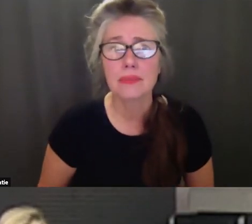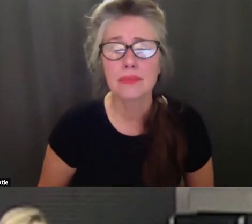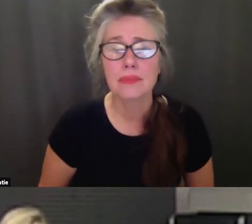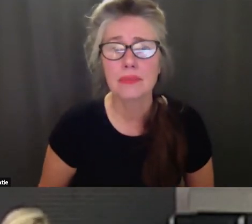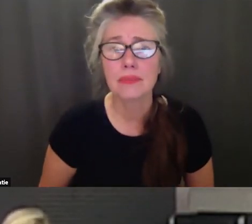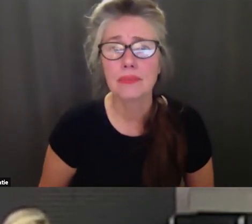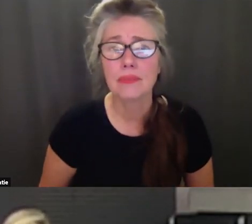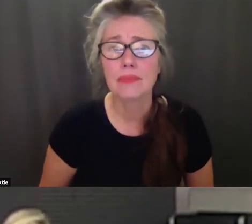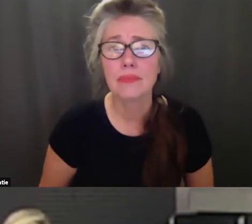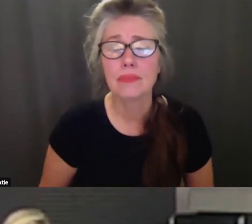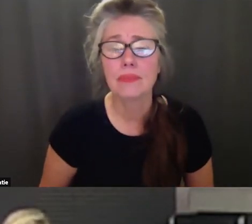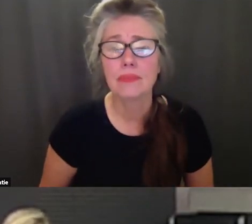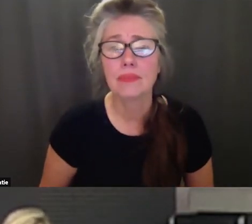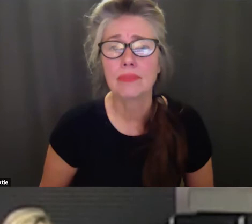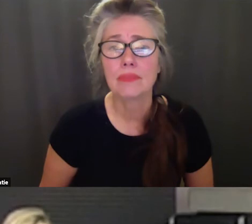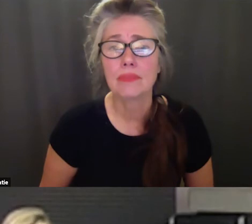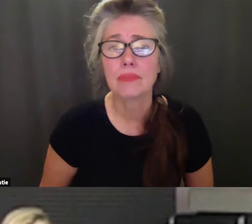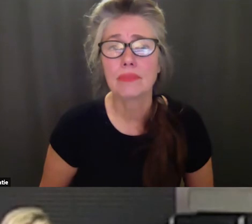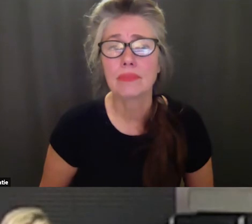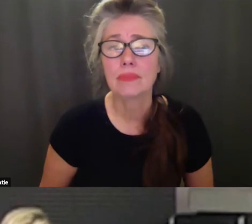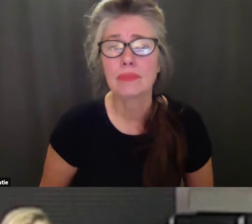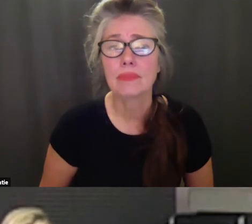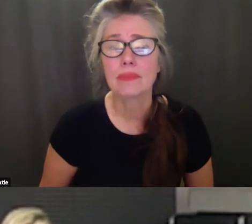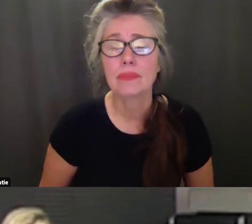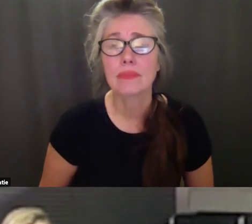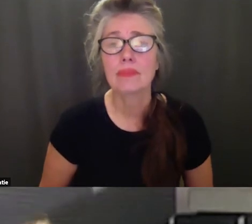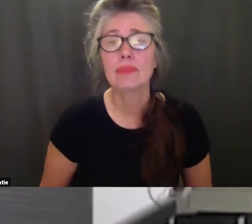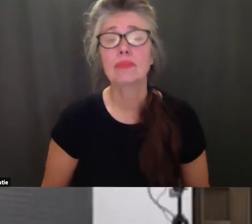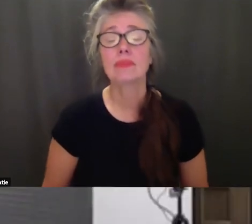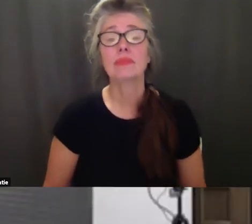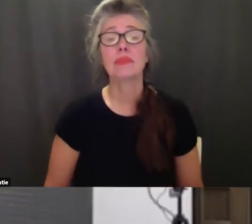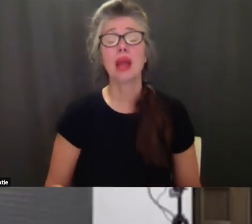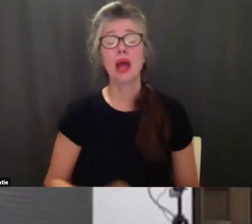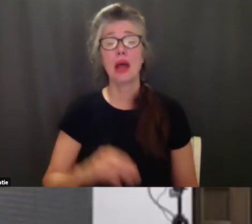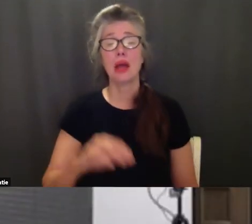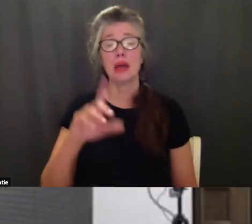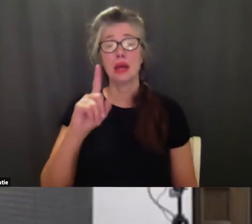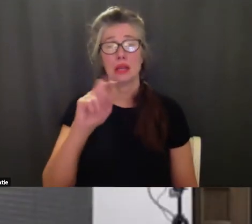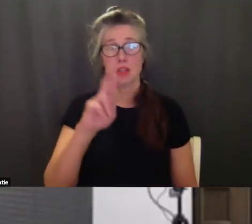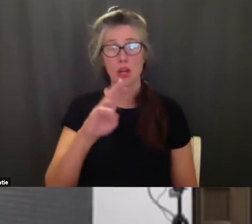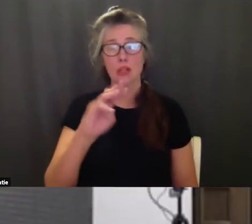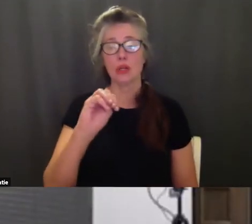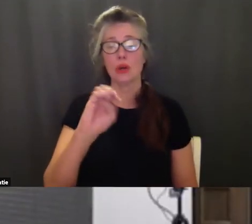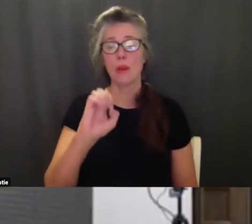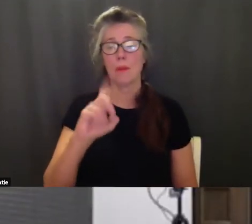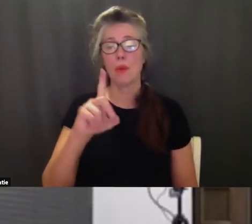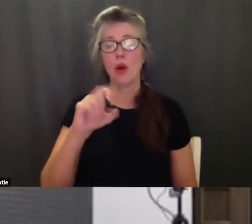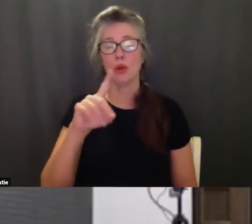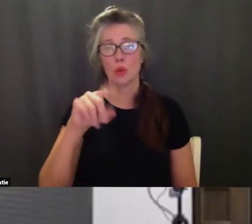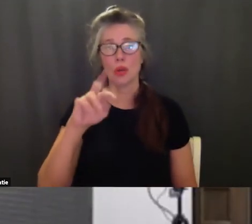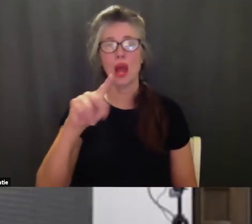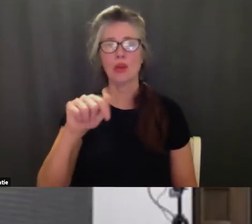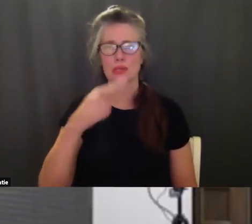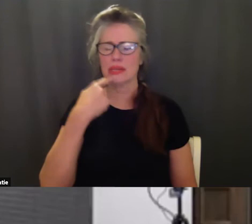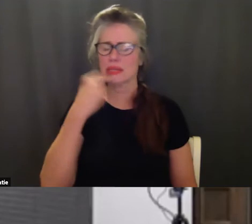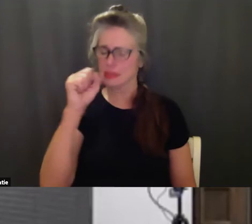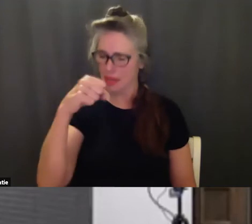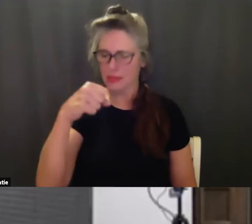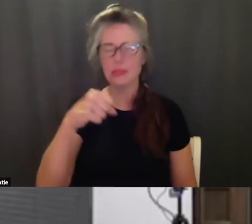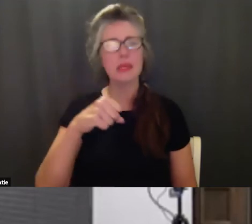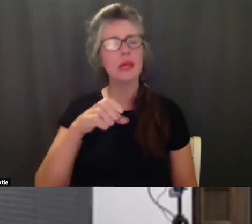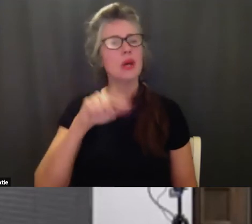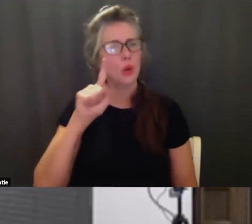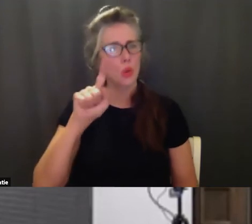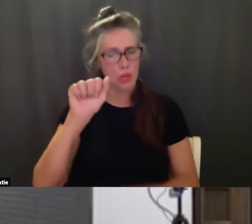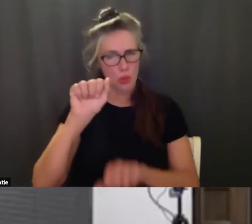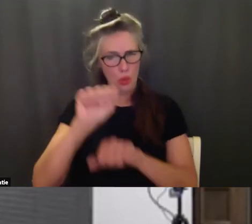So if you recall, well, first of all, yes, we will definitely work with all our employees. I want to remind us that we did